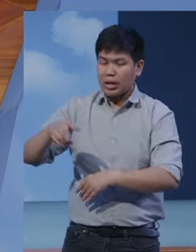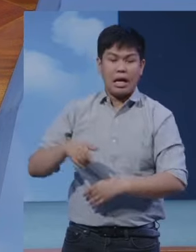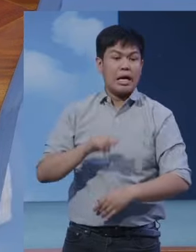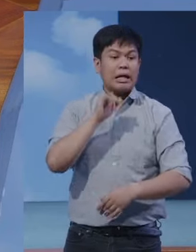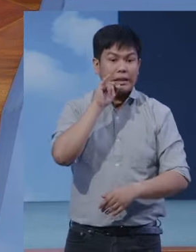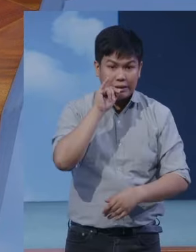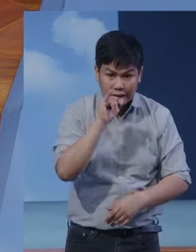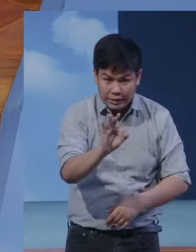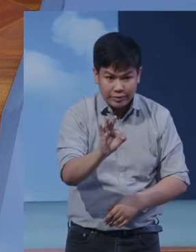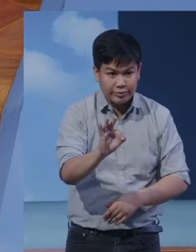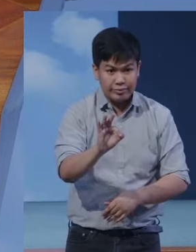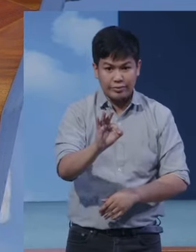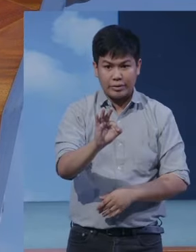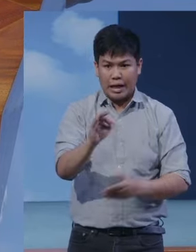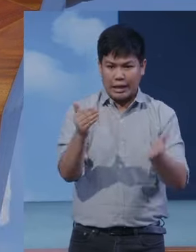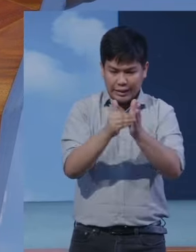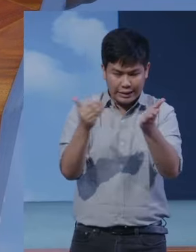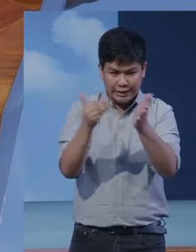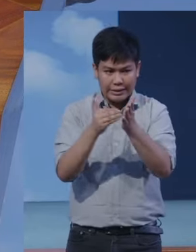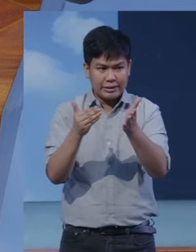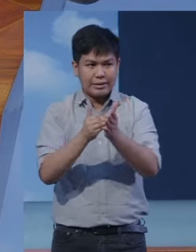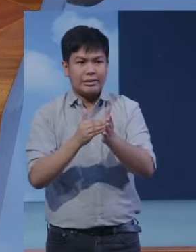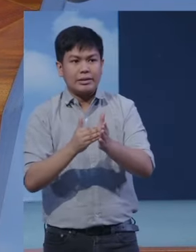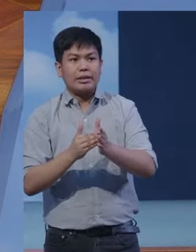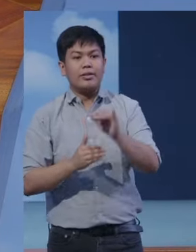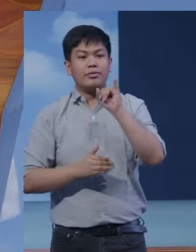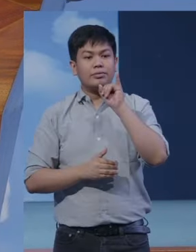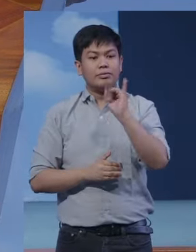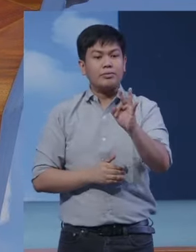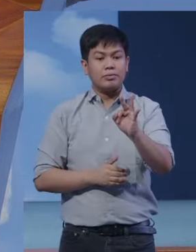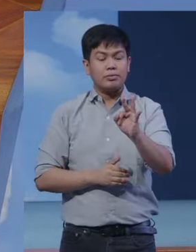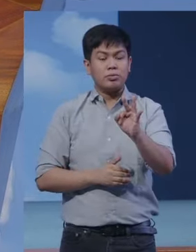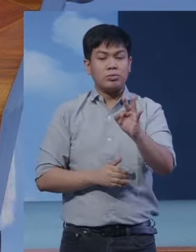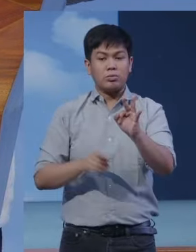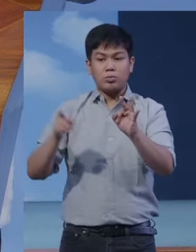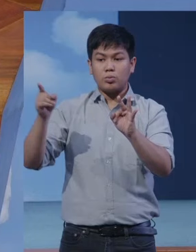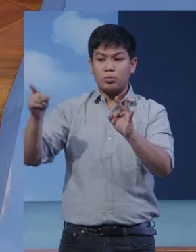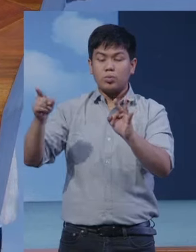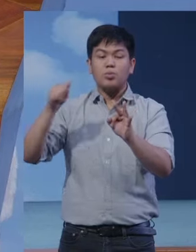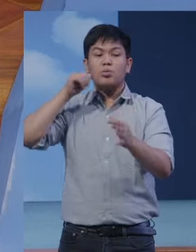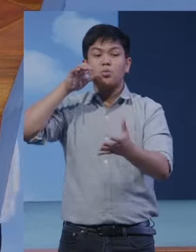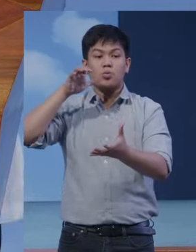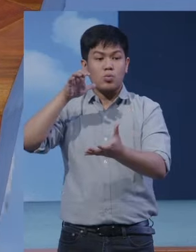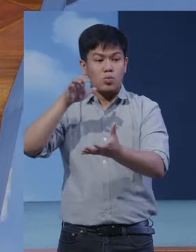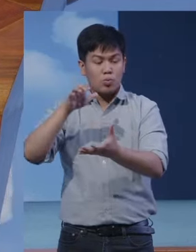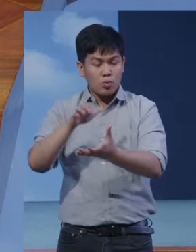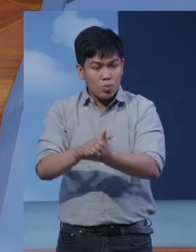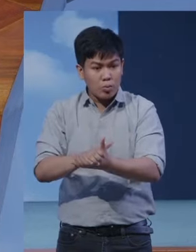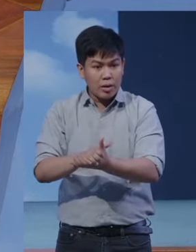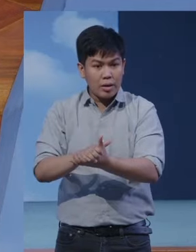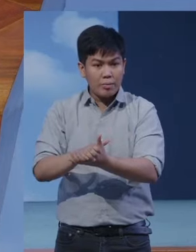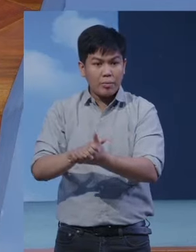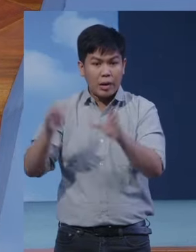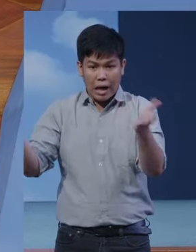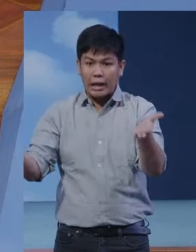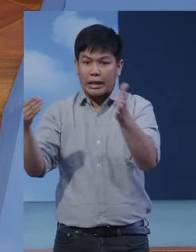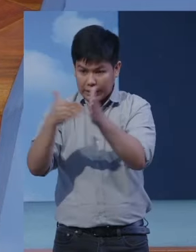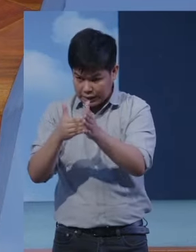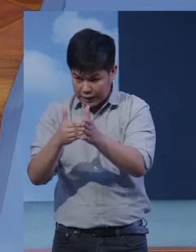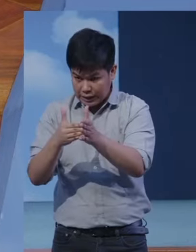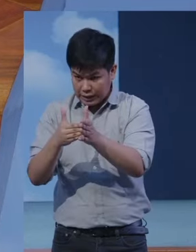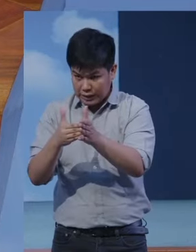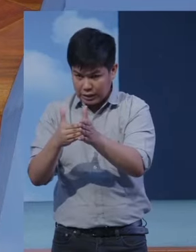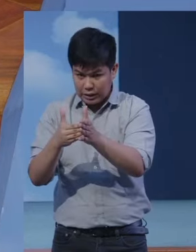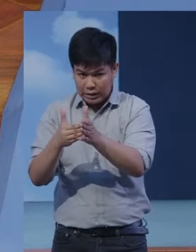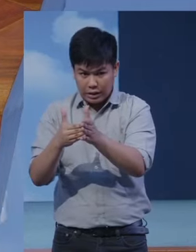if nasa if pa rin tayo and if she goes and becomes another man's wife and nasa